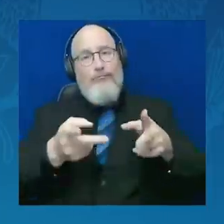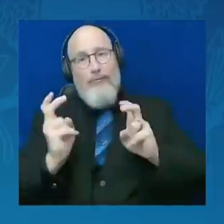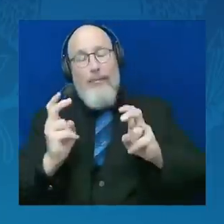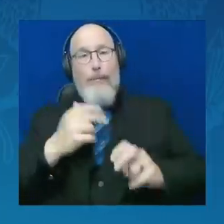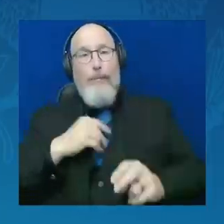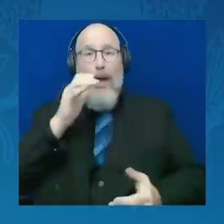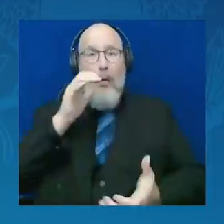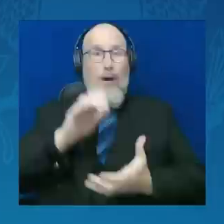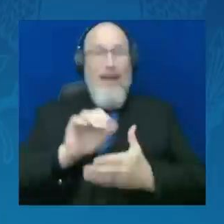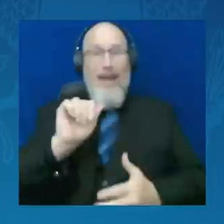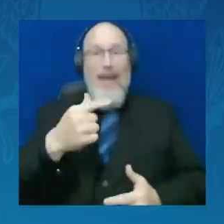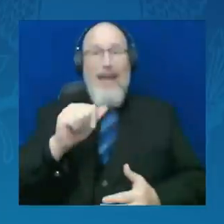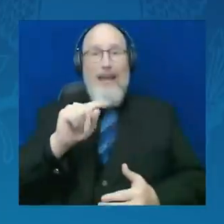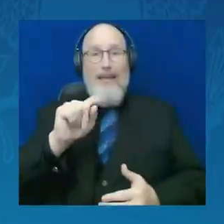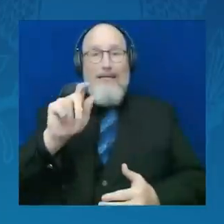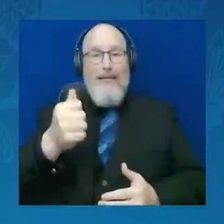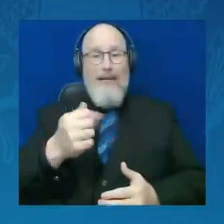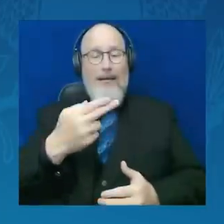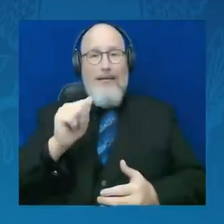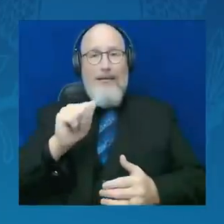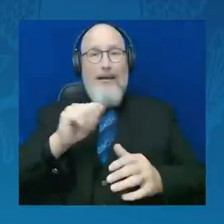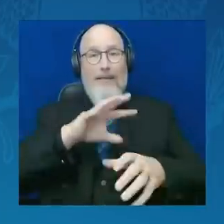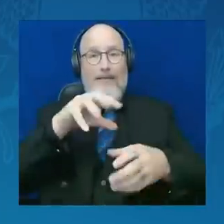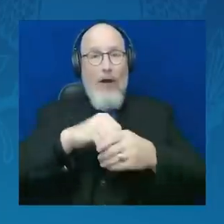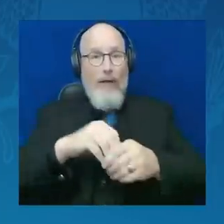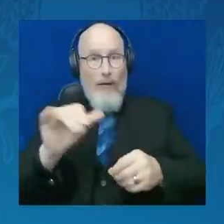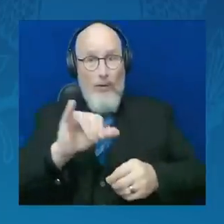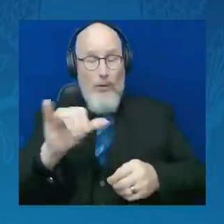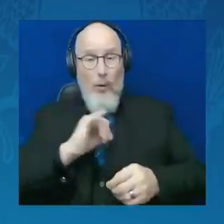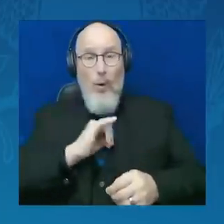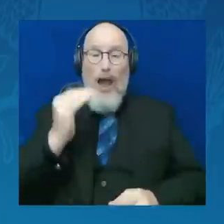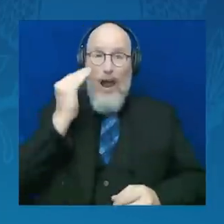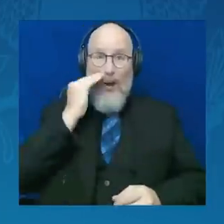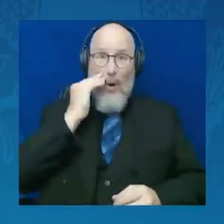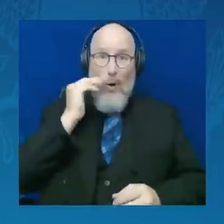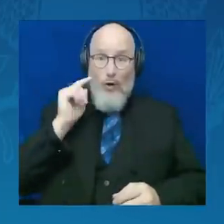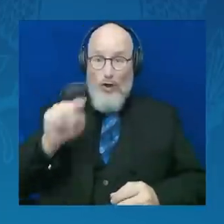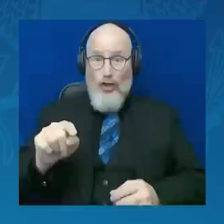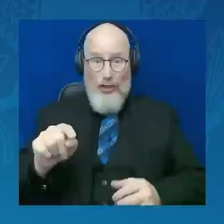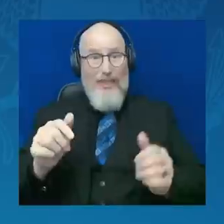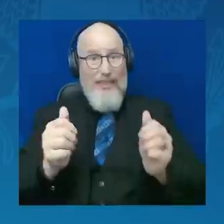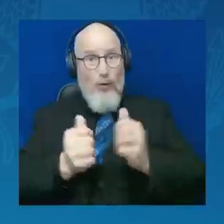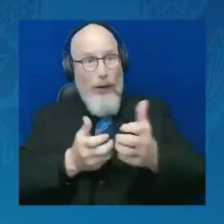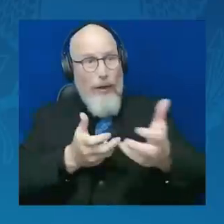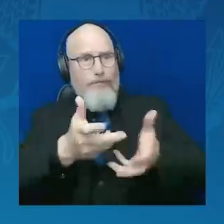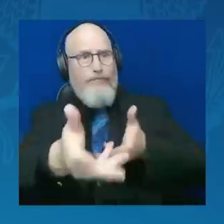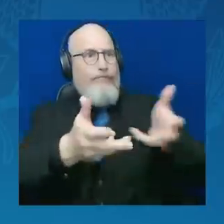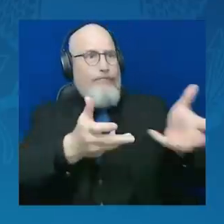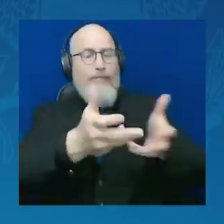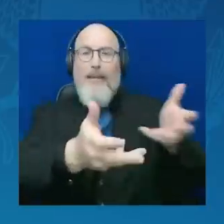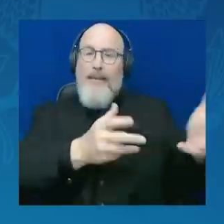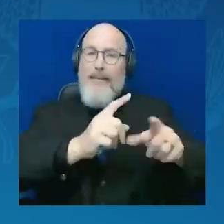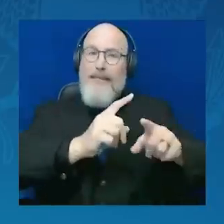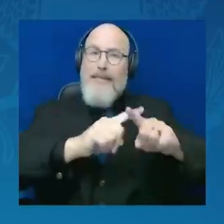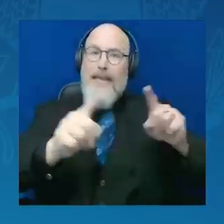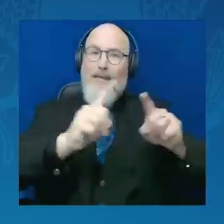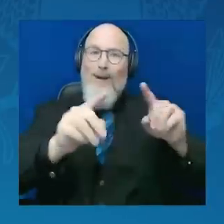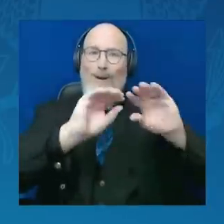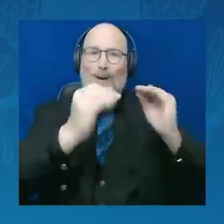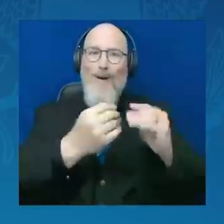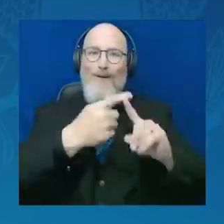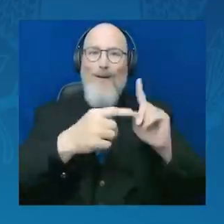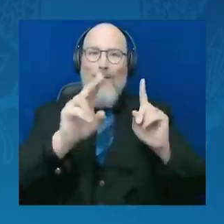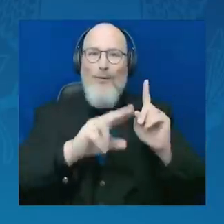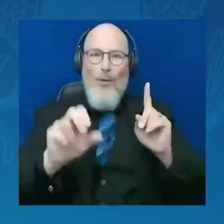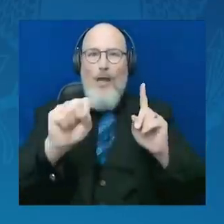involved in this as well, and I know that in this respect, she is in cooperation with various institutions from the United States. She is in